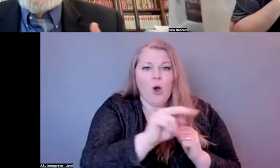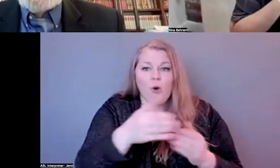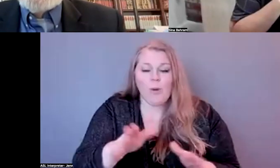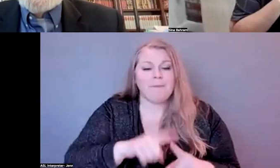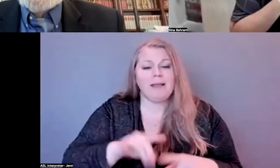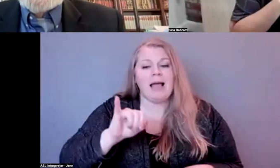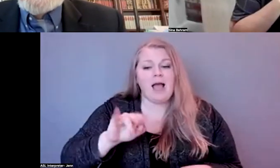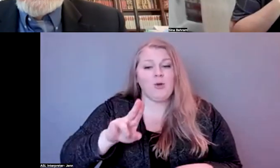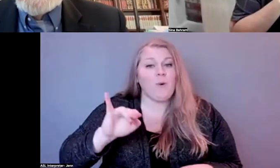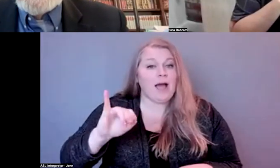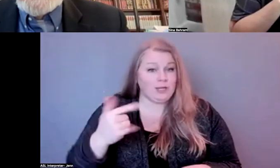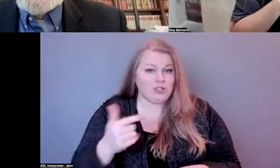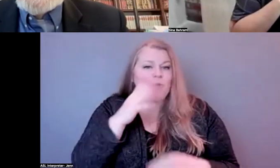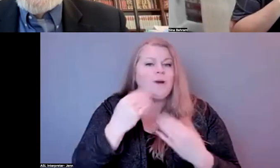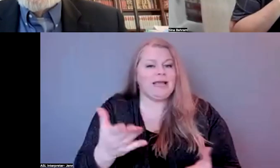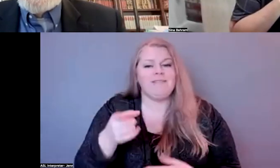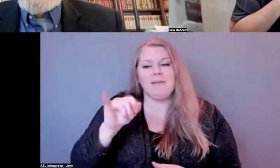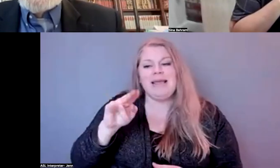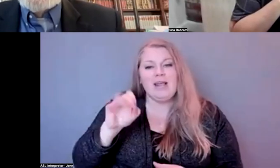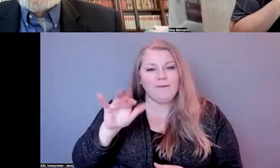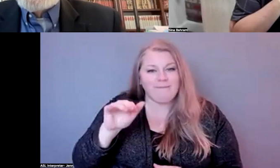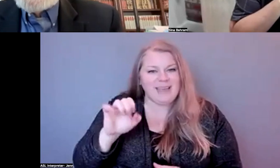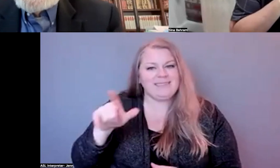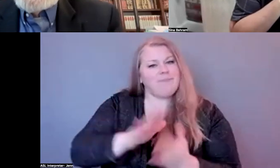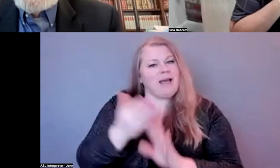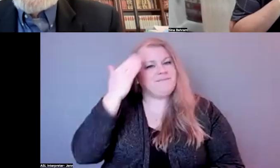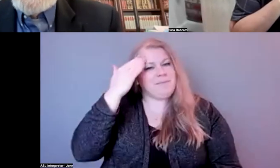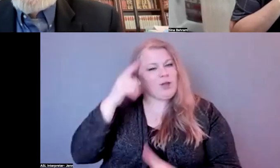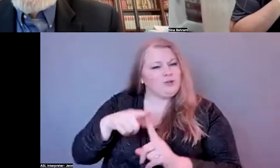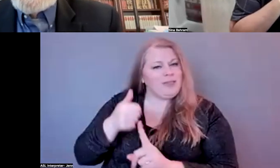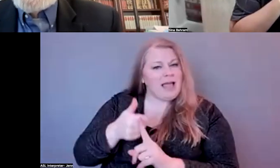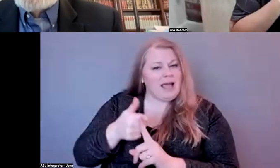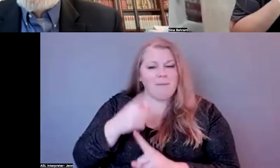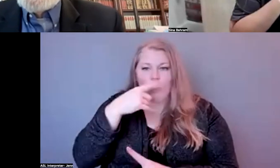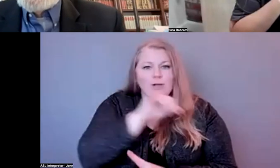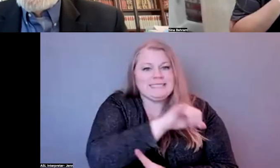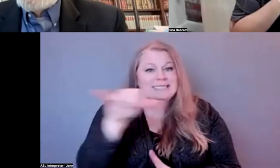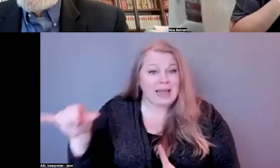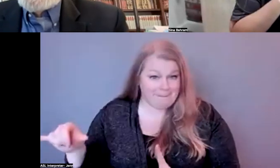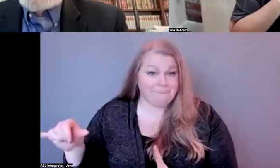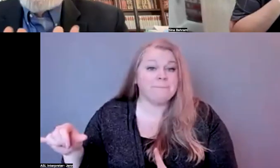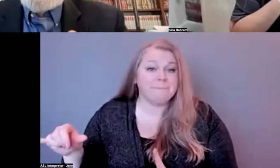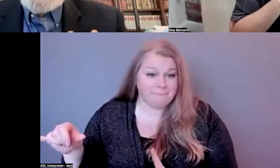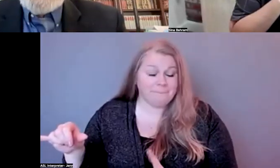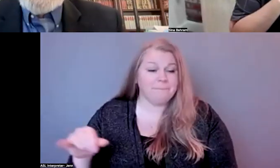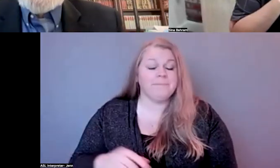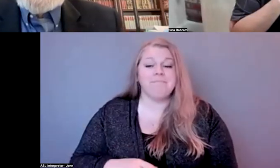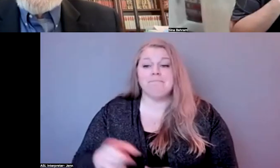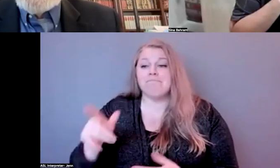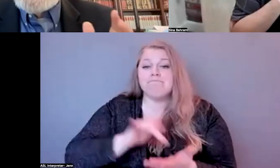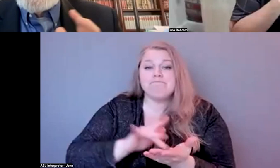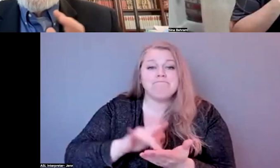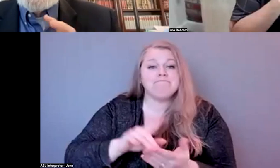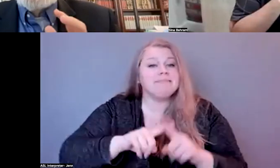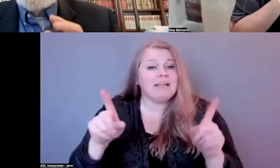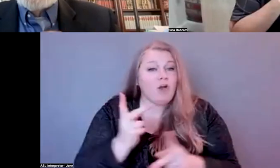give them an interface that was familiar to them, that looked basically the same. And when they went to different products, they